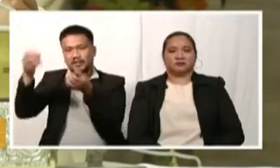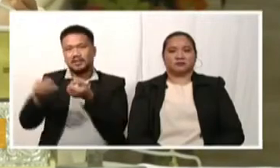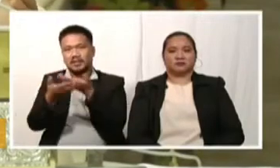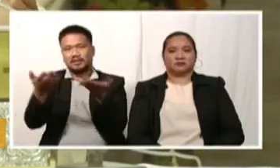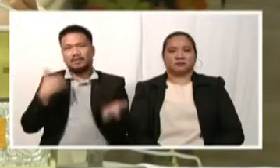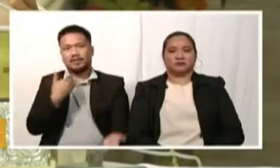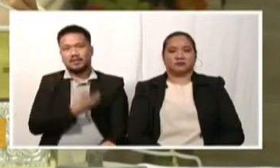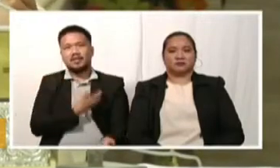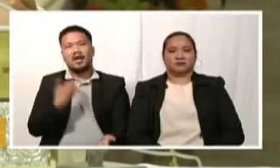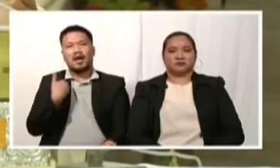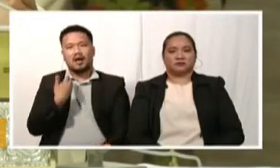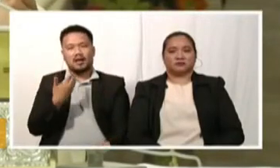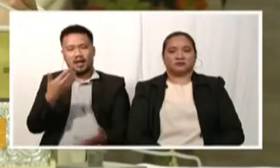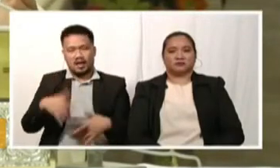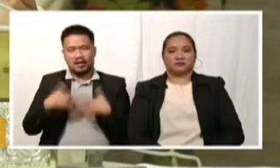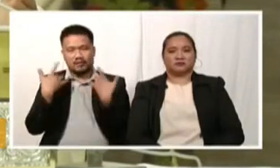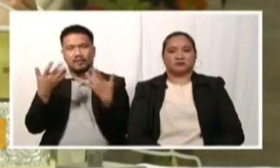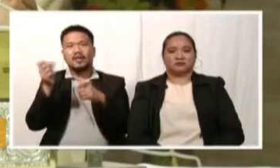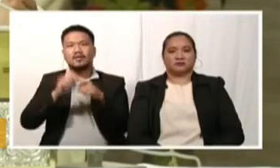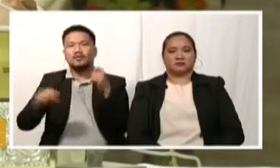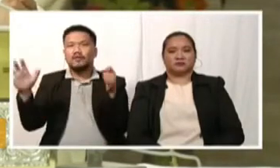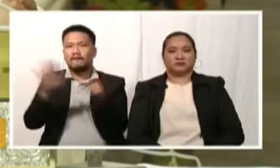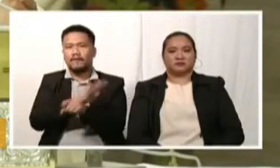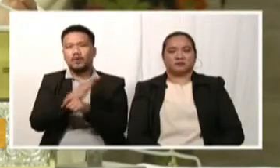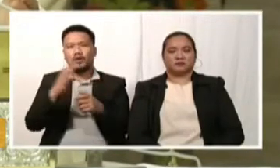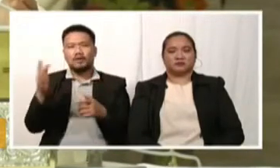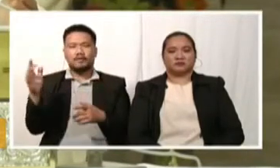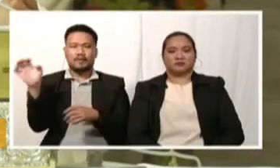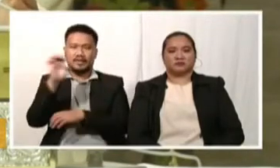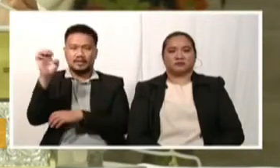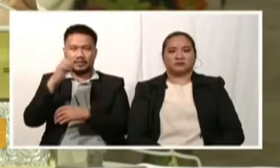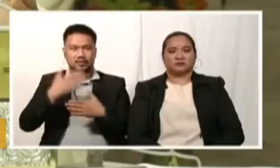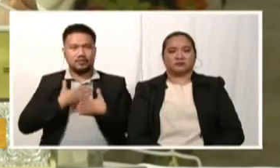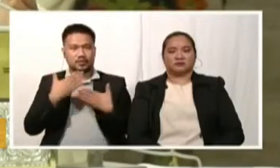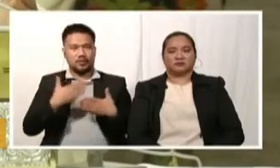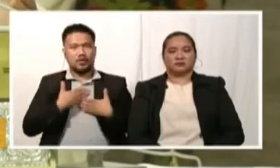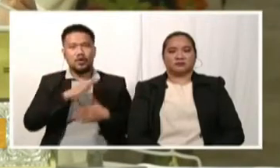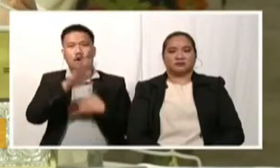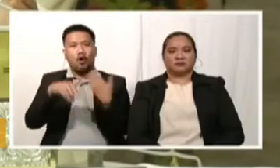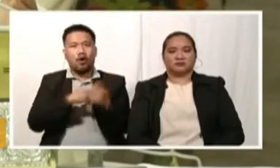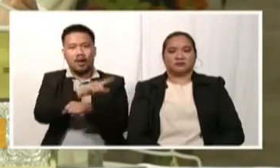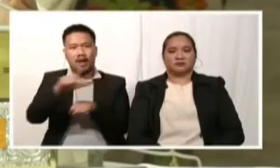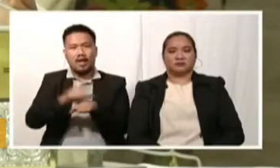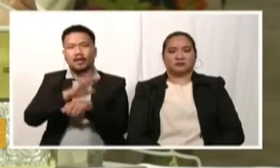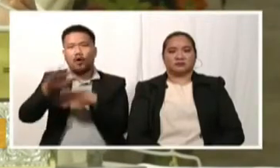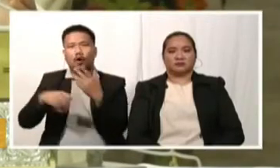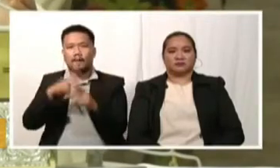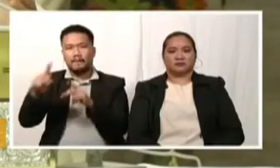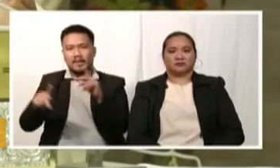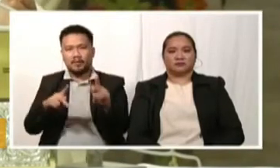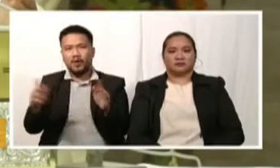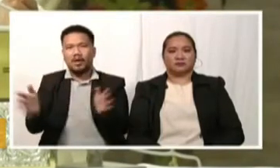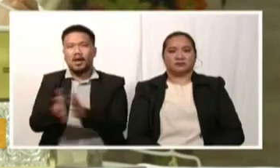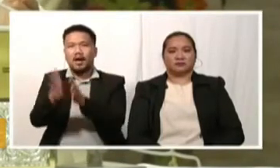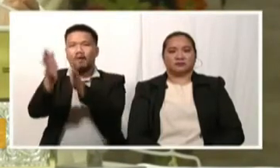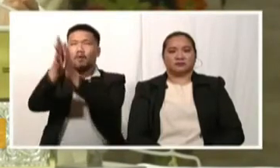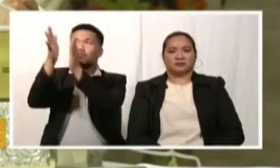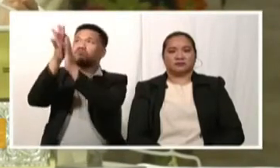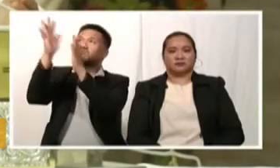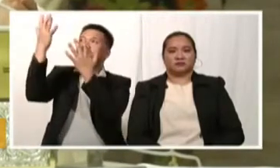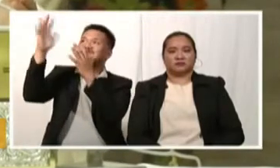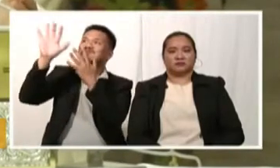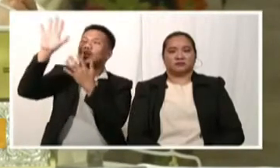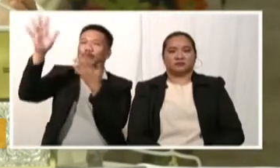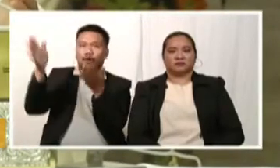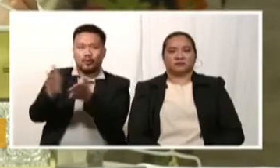life. Therefore, overcome with paschal joy, every land, every people exults in your